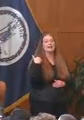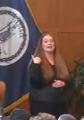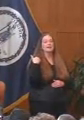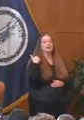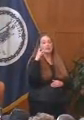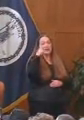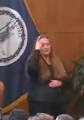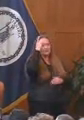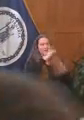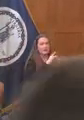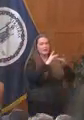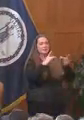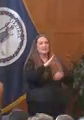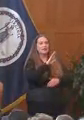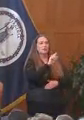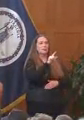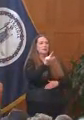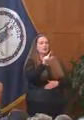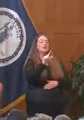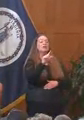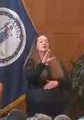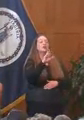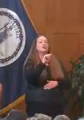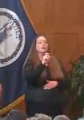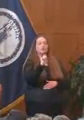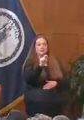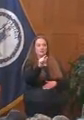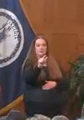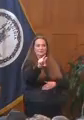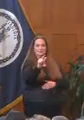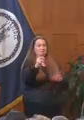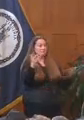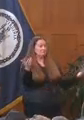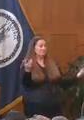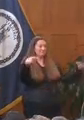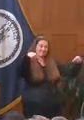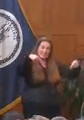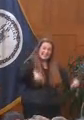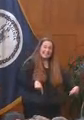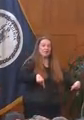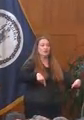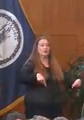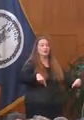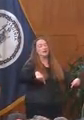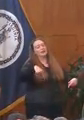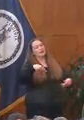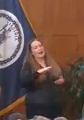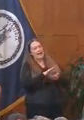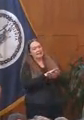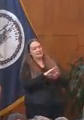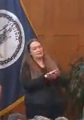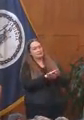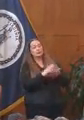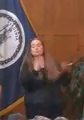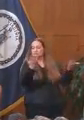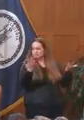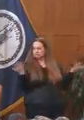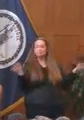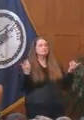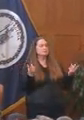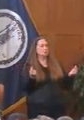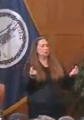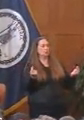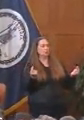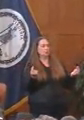political commentator Bill Kristol. This is what we do at the Batten School. As public servants